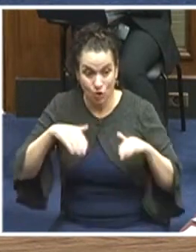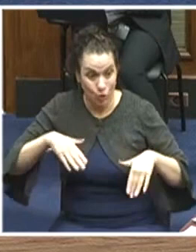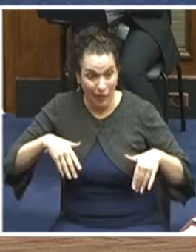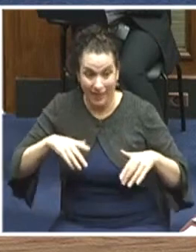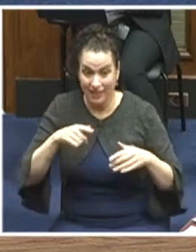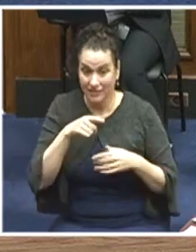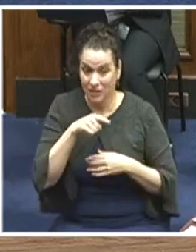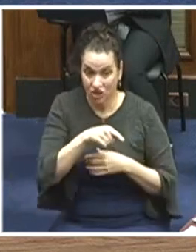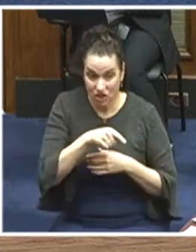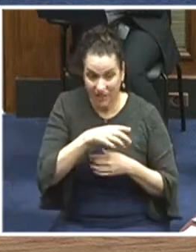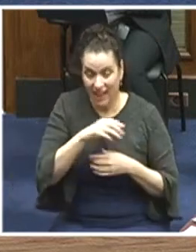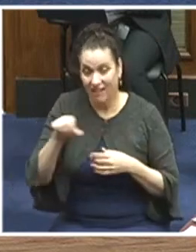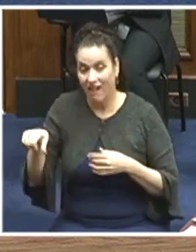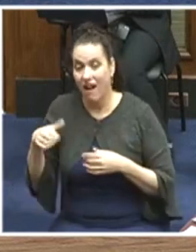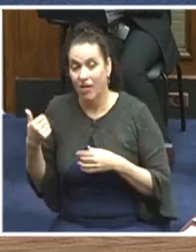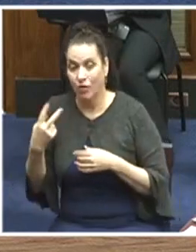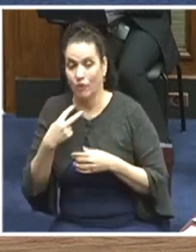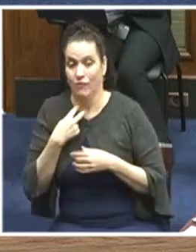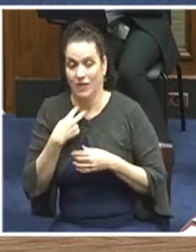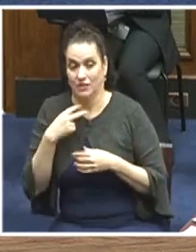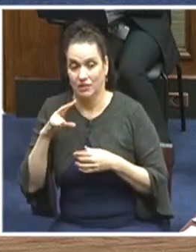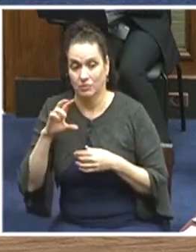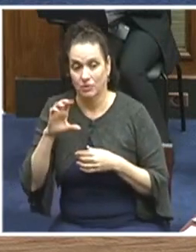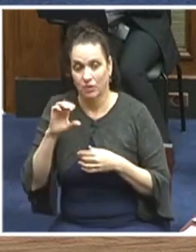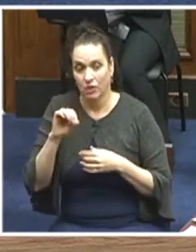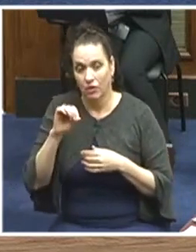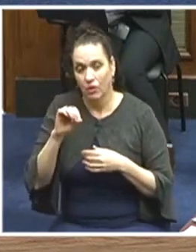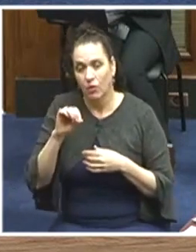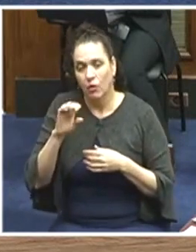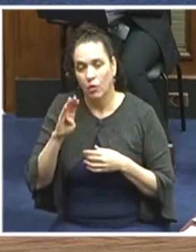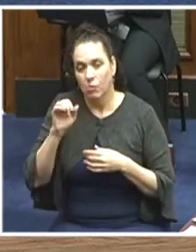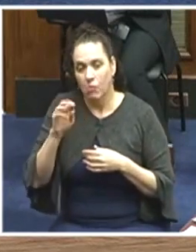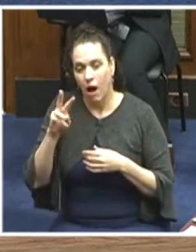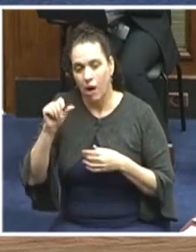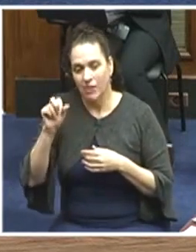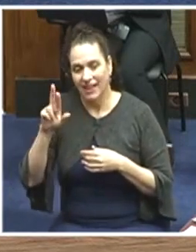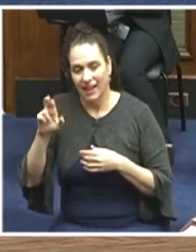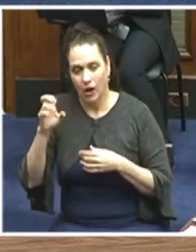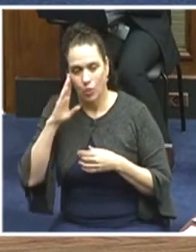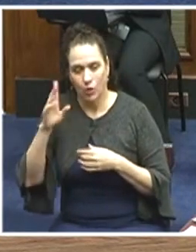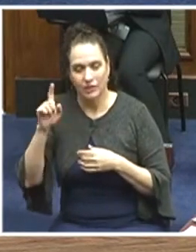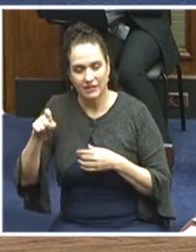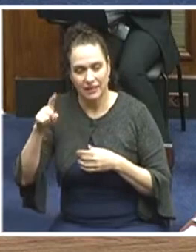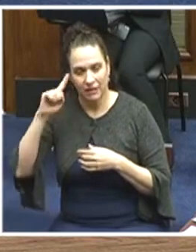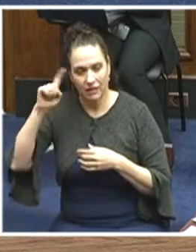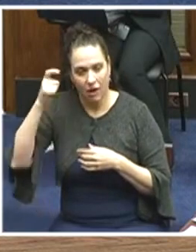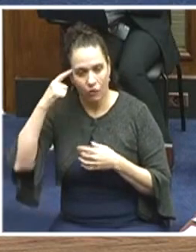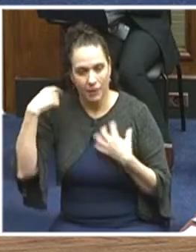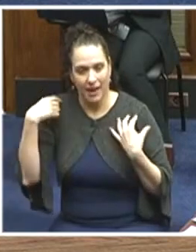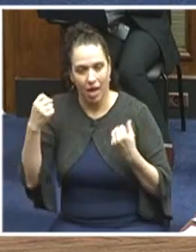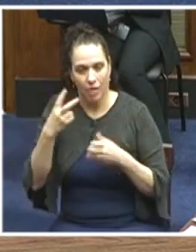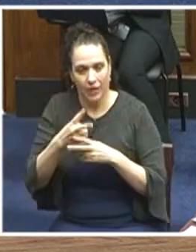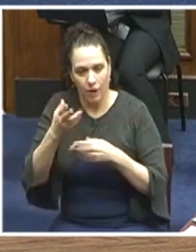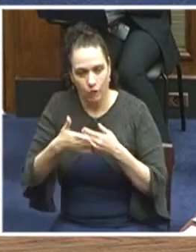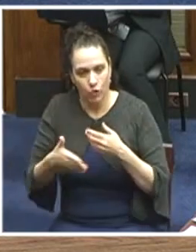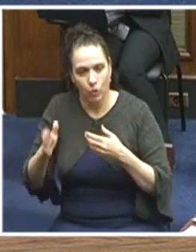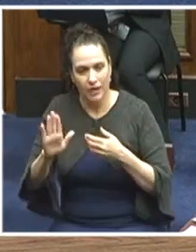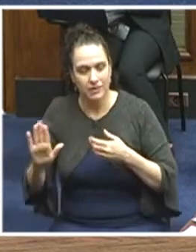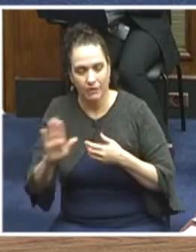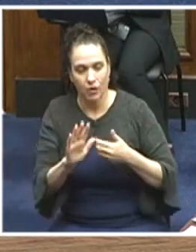of Obamacare will need government health care for the rest of their lives. But the rest of us, and for those yet unborn, it is not too